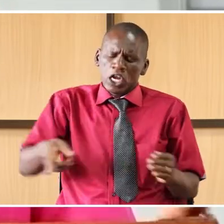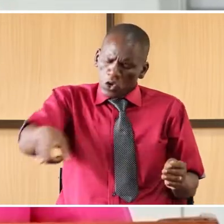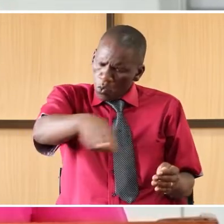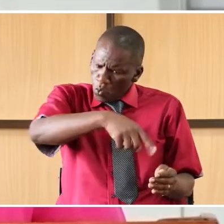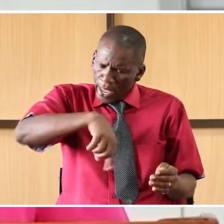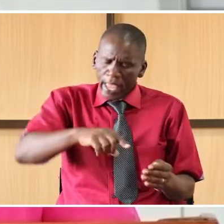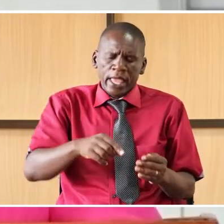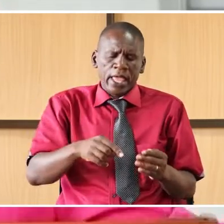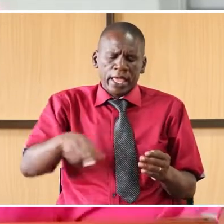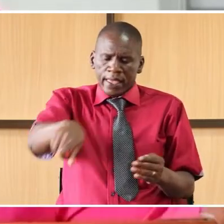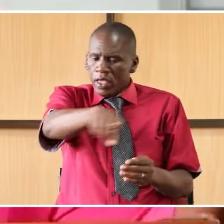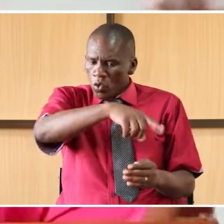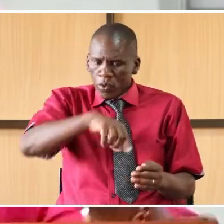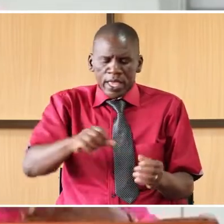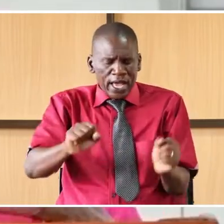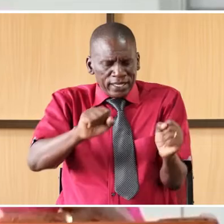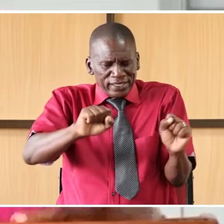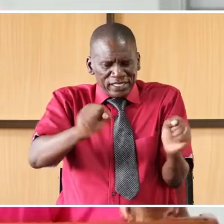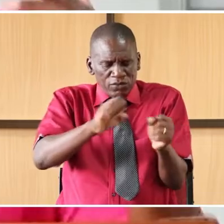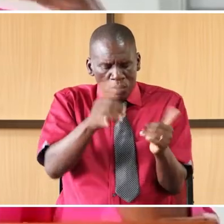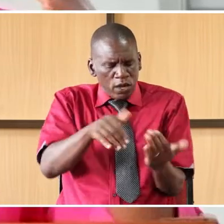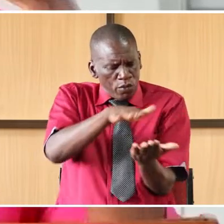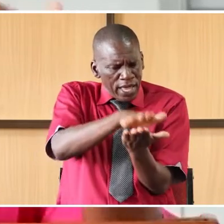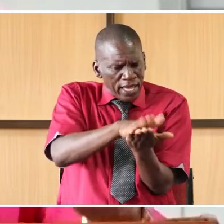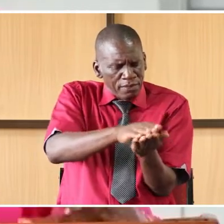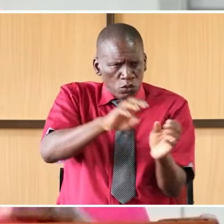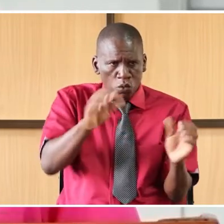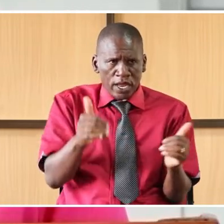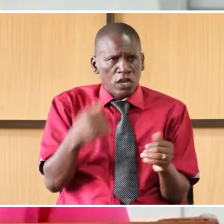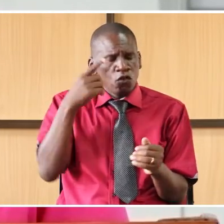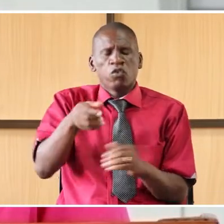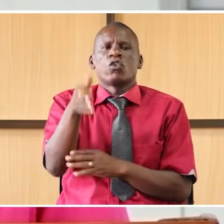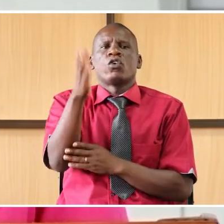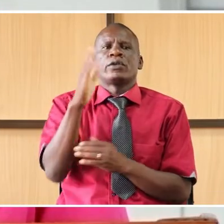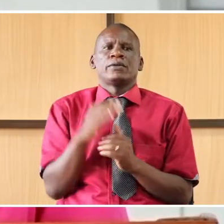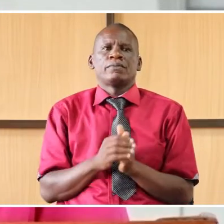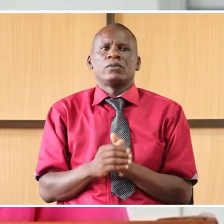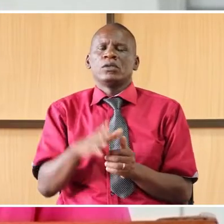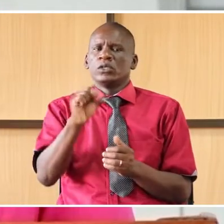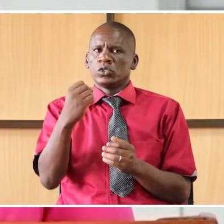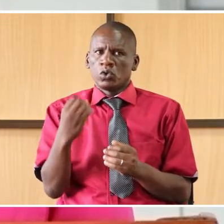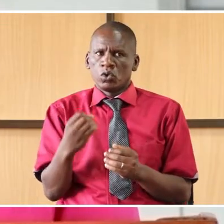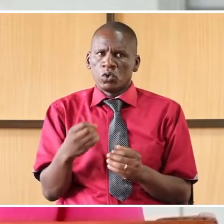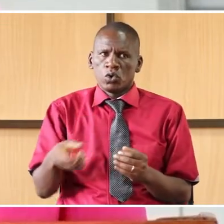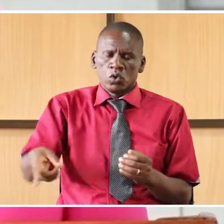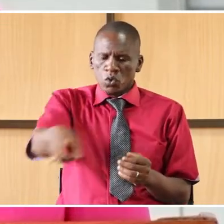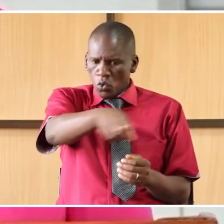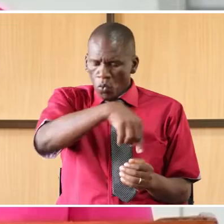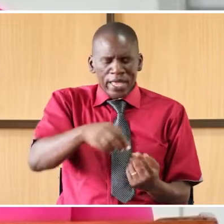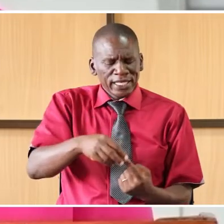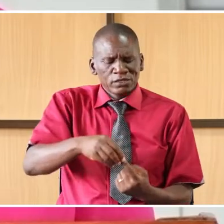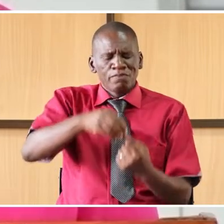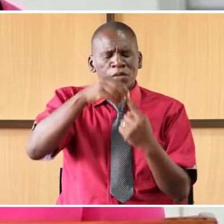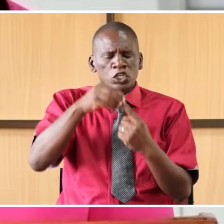we are, you know, we are reserved. We are preserved for God. So we are